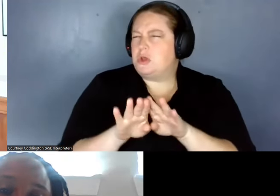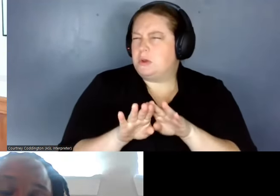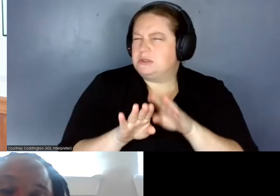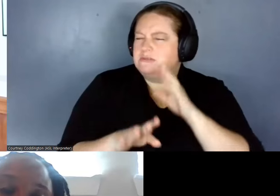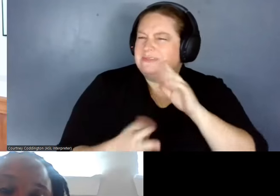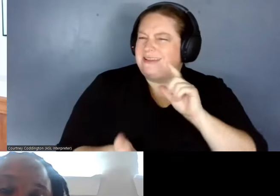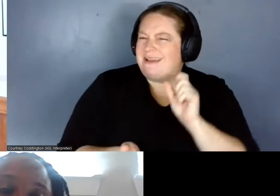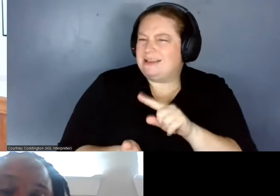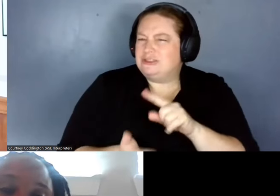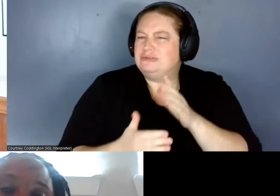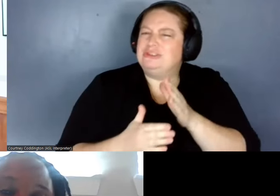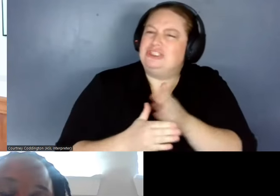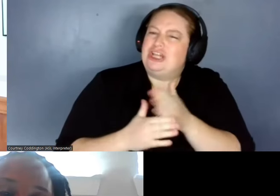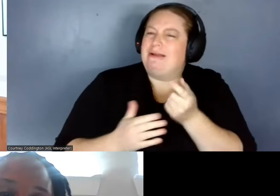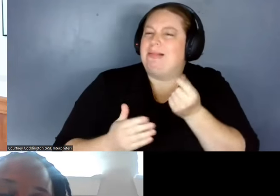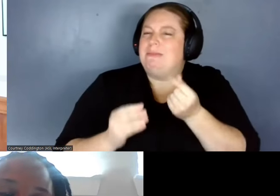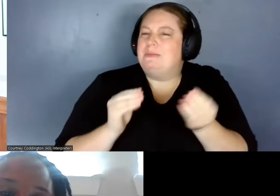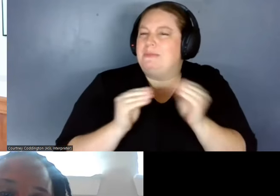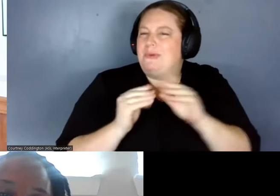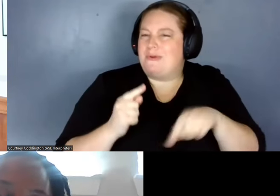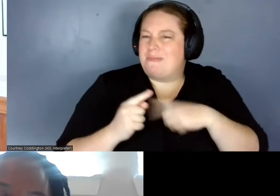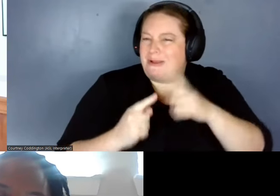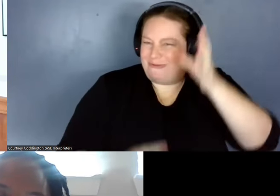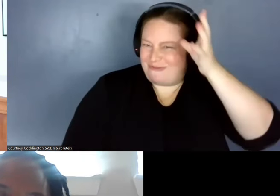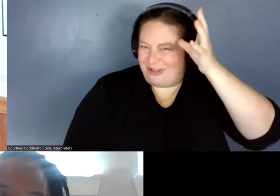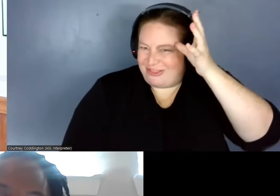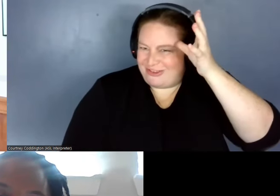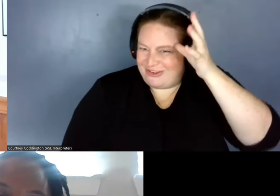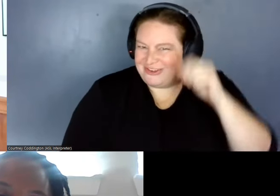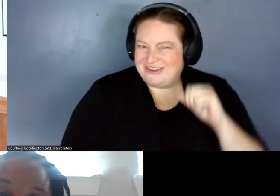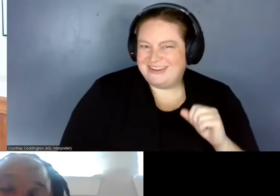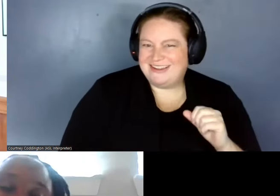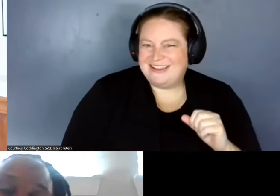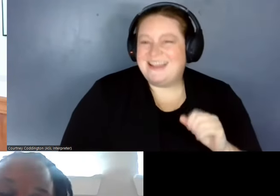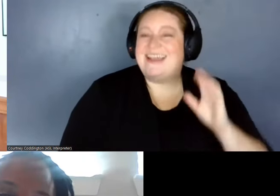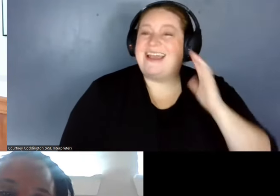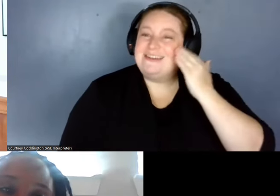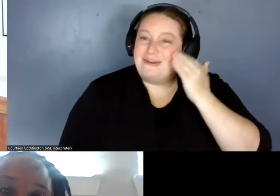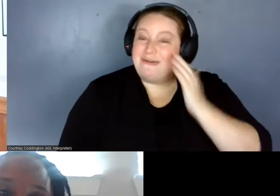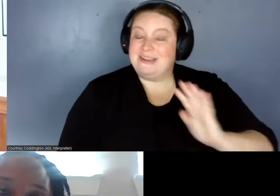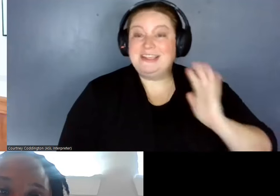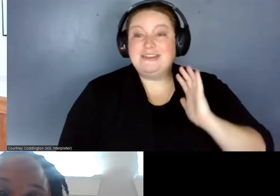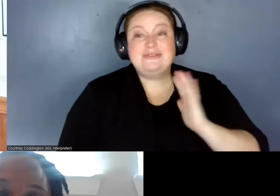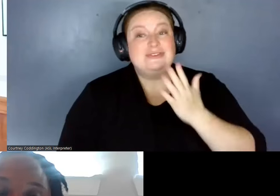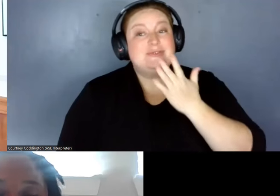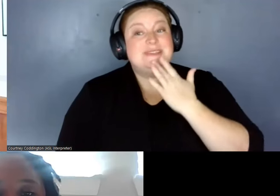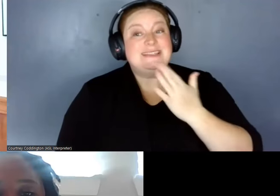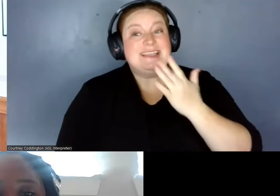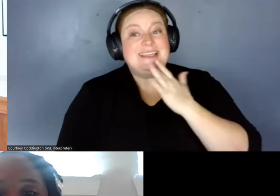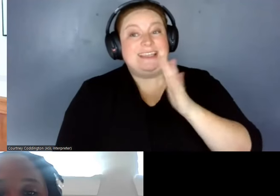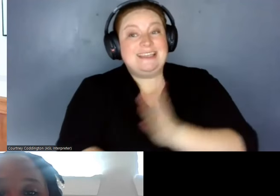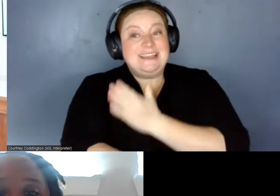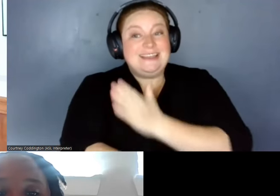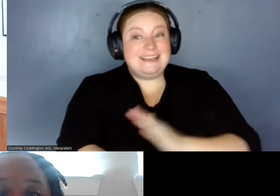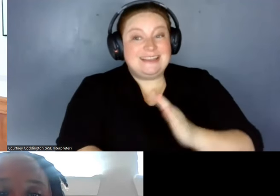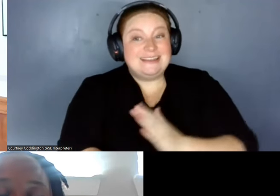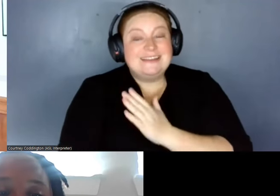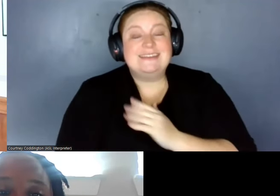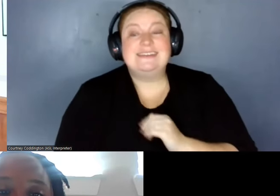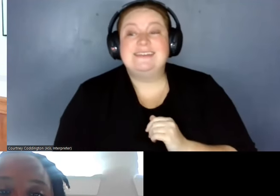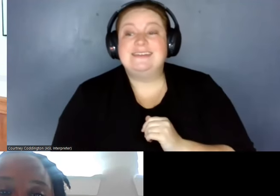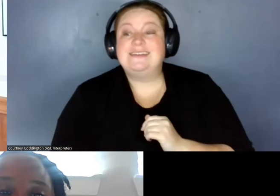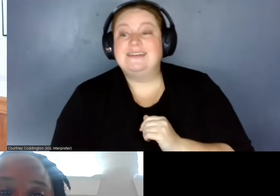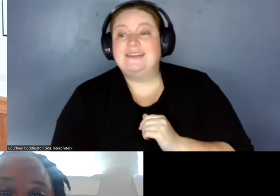your father. I know that he used to sing. And I know